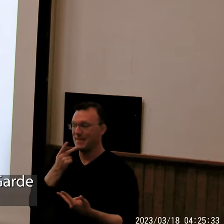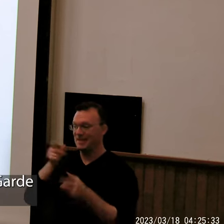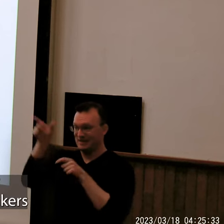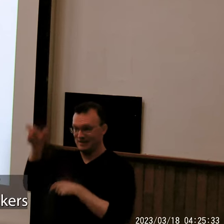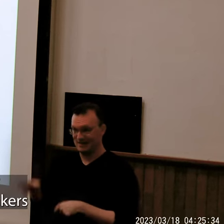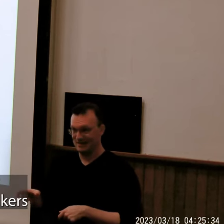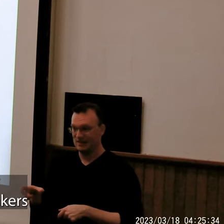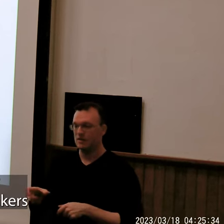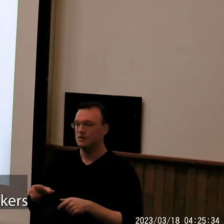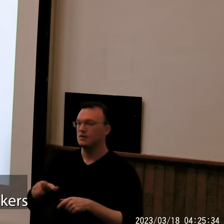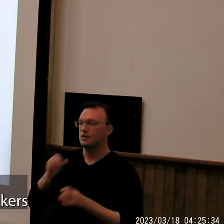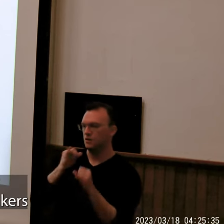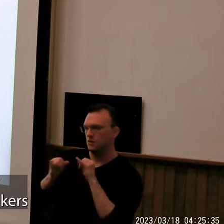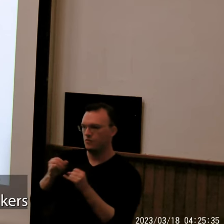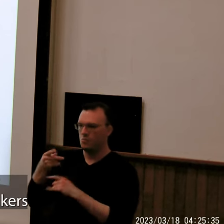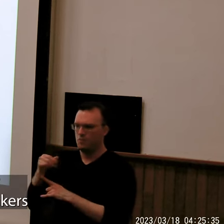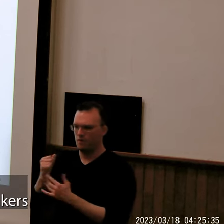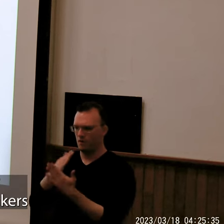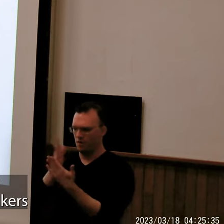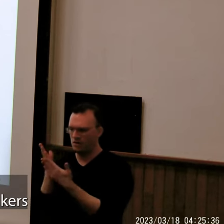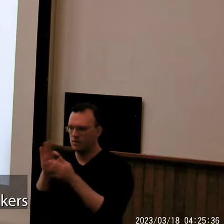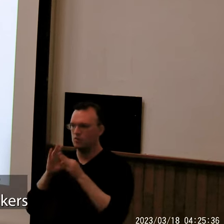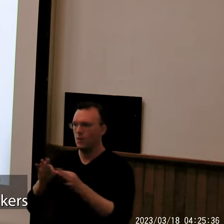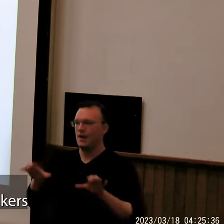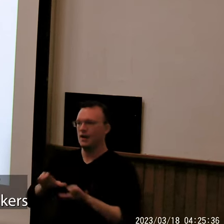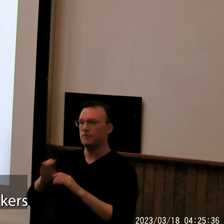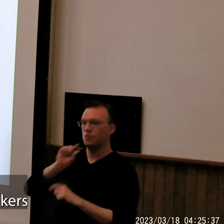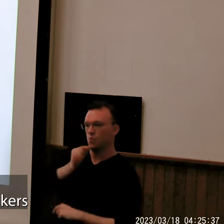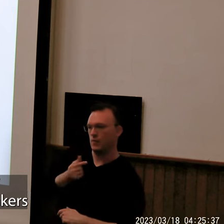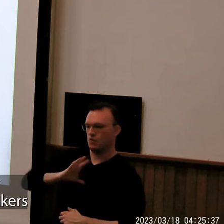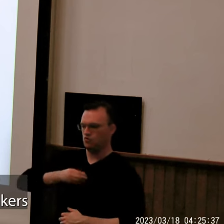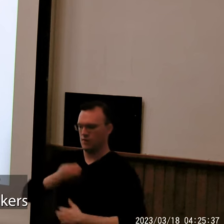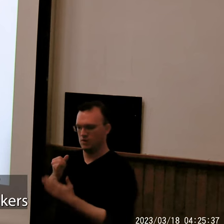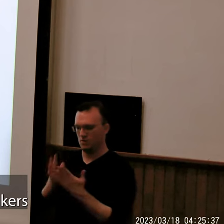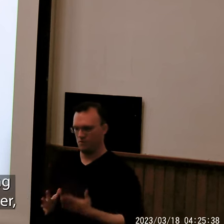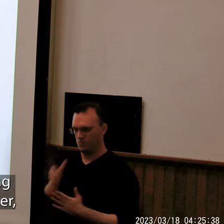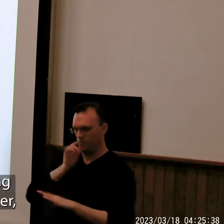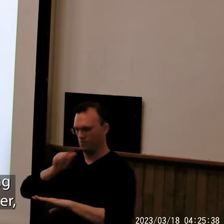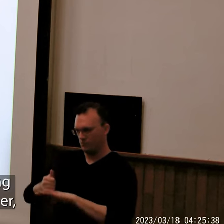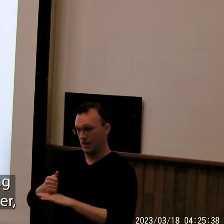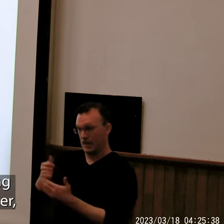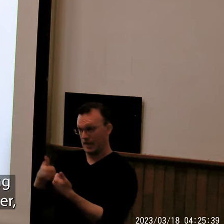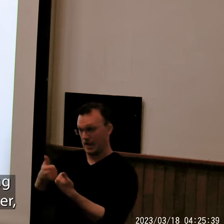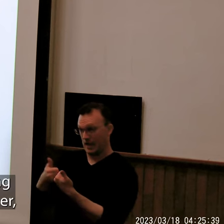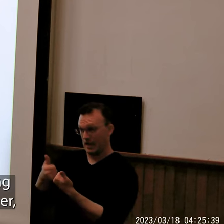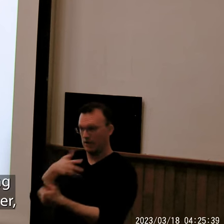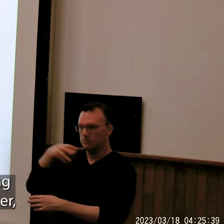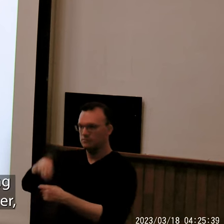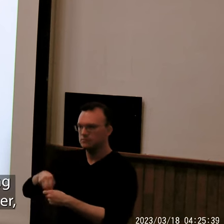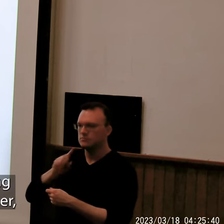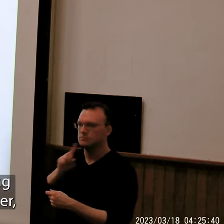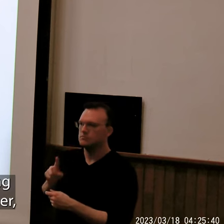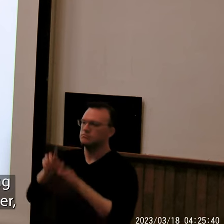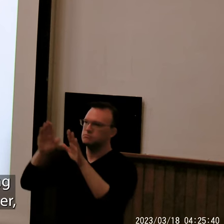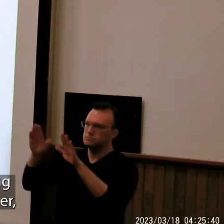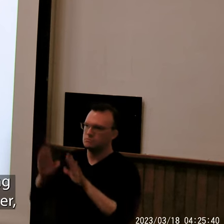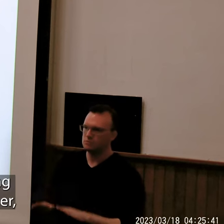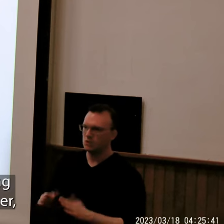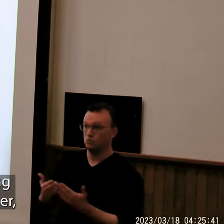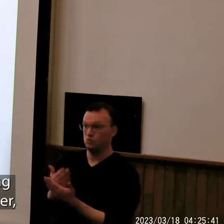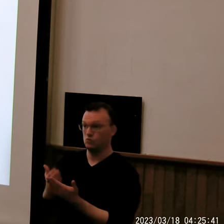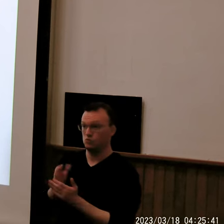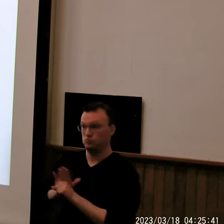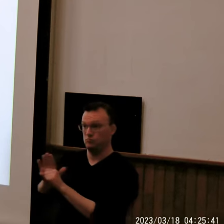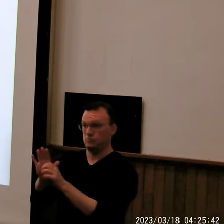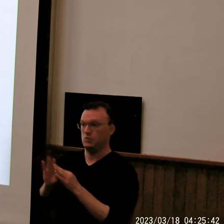of interviews and profiles with active queer and trans artists and game makers who are part of a kind of amazing contemporary movement